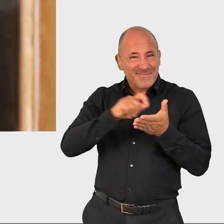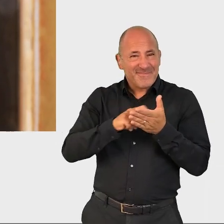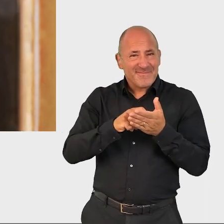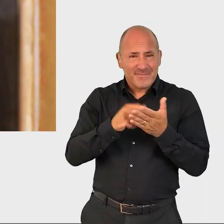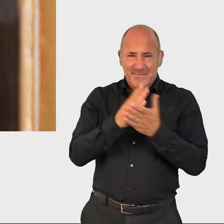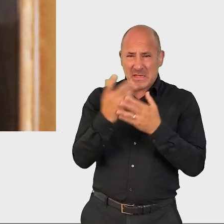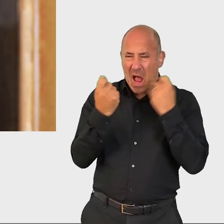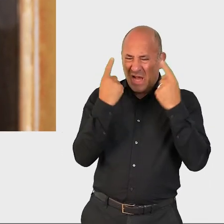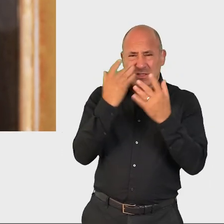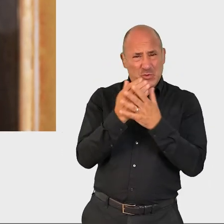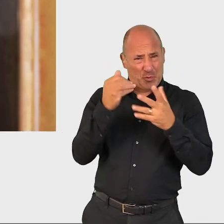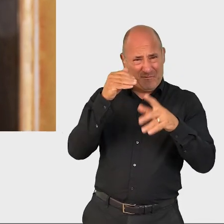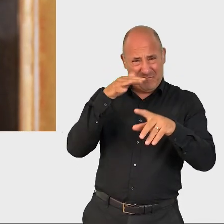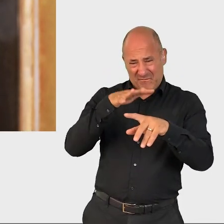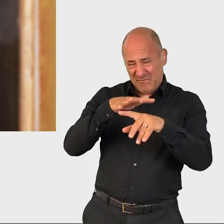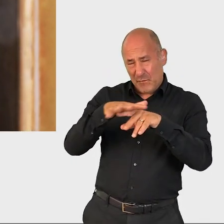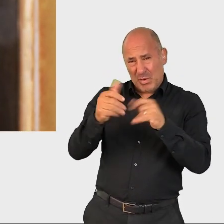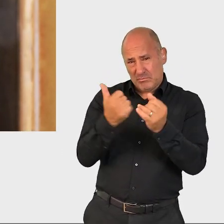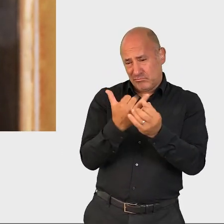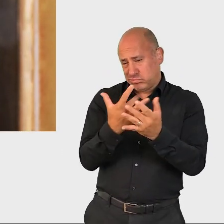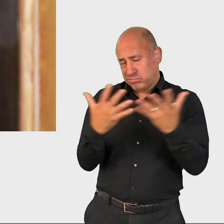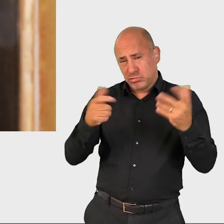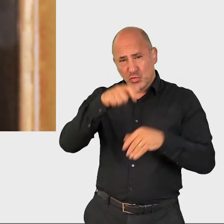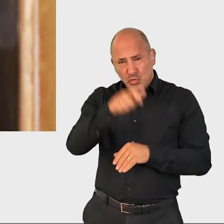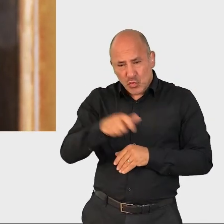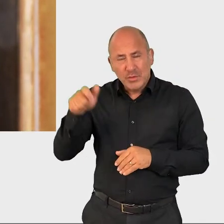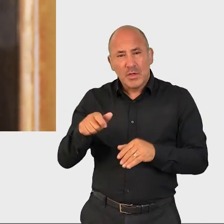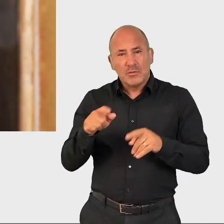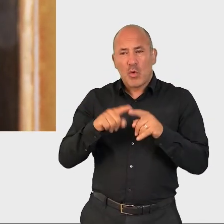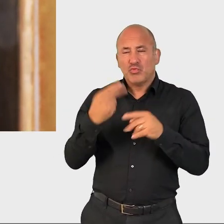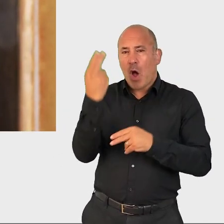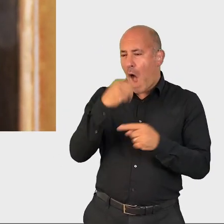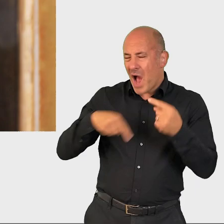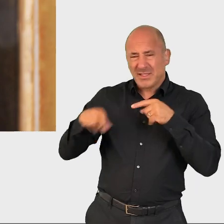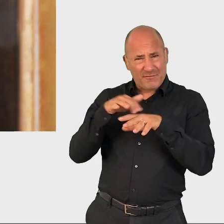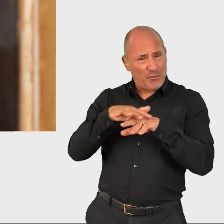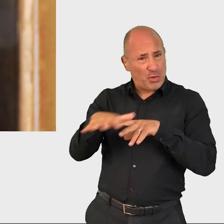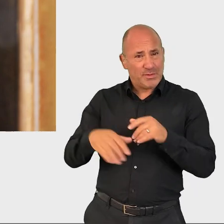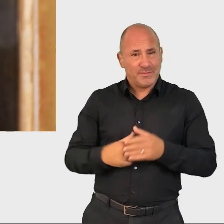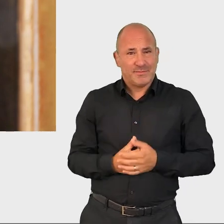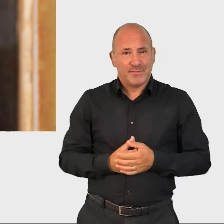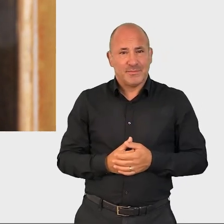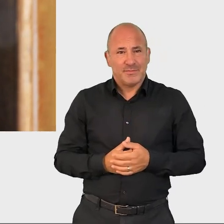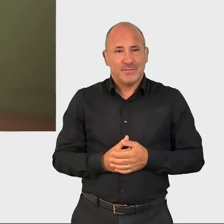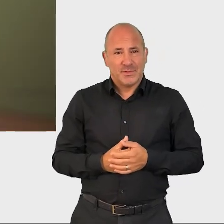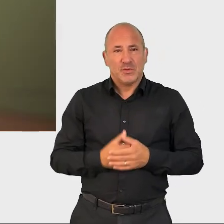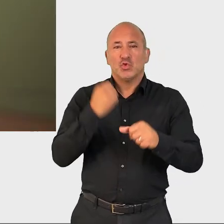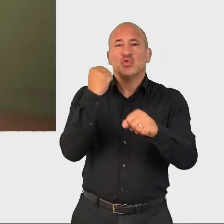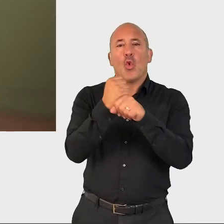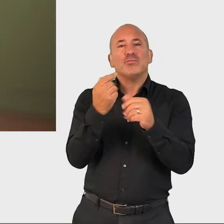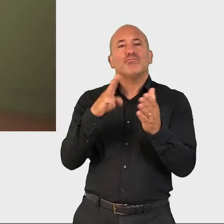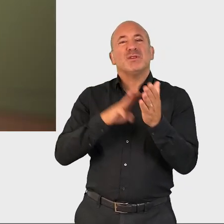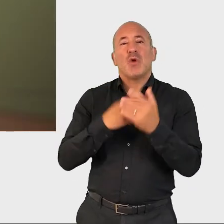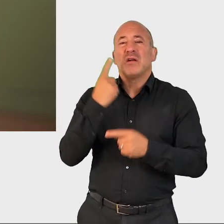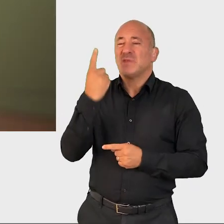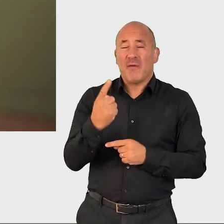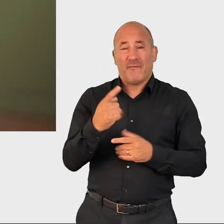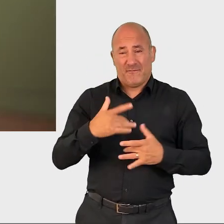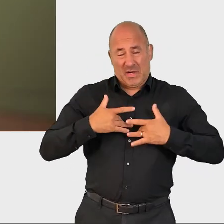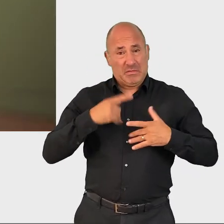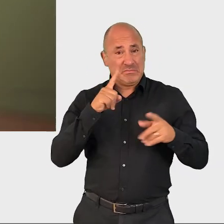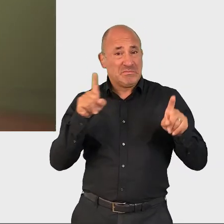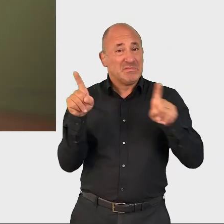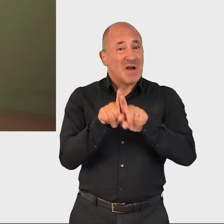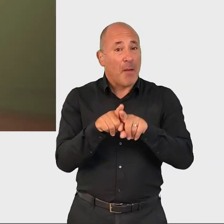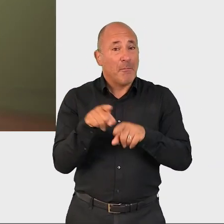writing, Valenciennes' ideas were of great influence on his students and fellow artists. Georges Michel held the